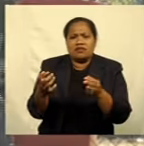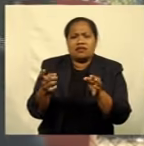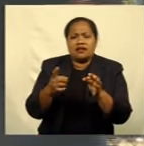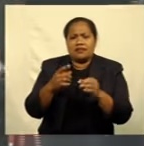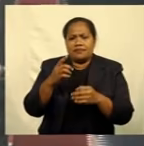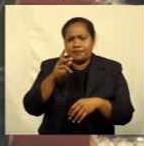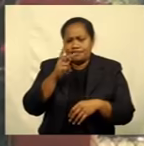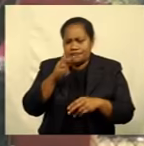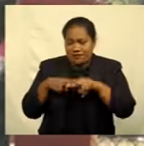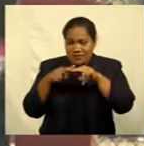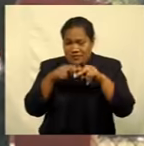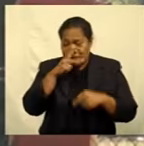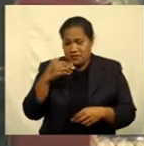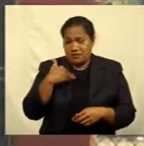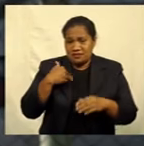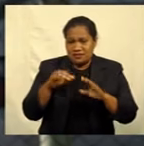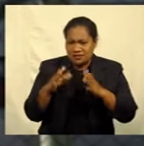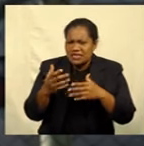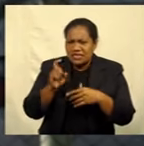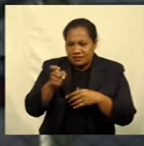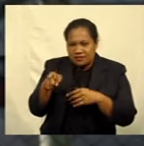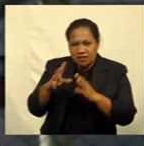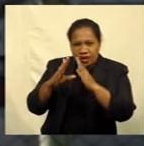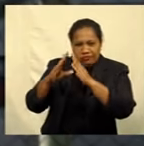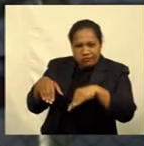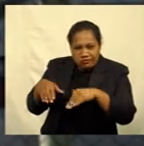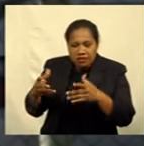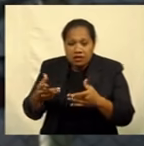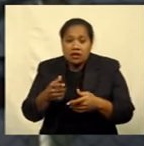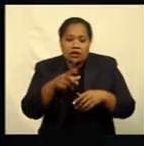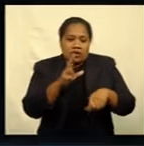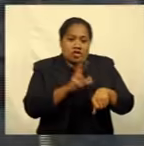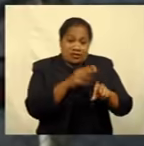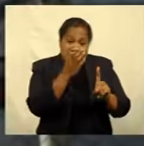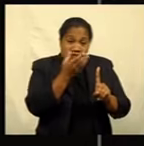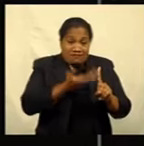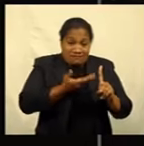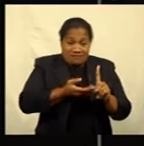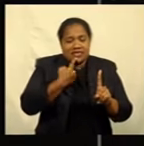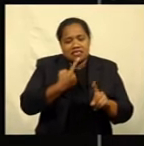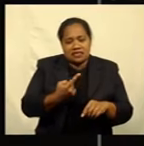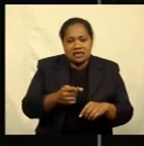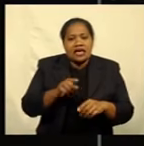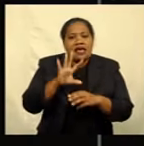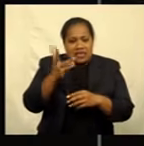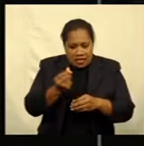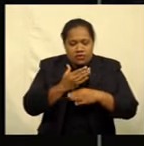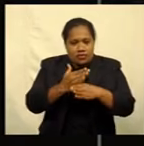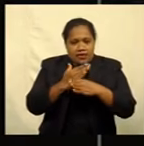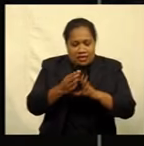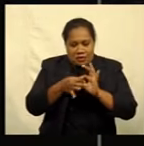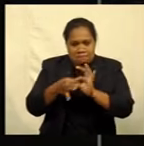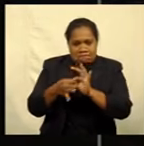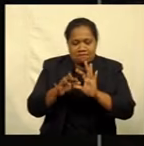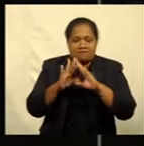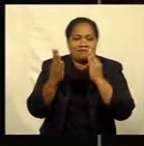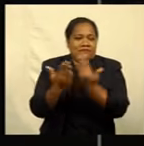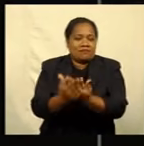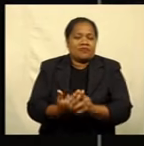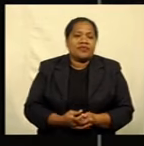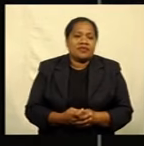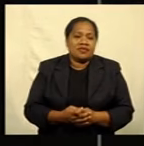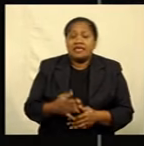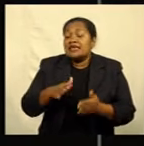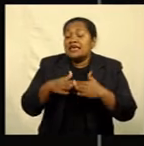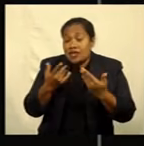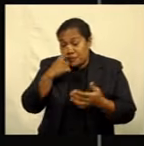nearing collapse. Dr. Fong says they are stretched, but they are holding together. Market vendors around the country have a few more days